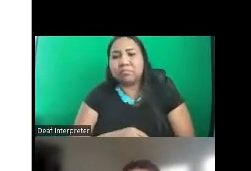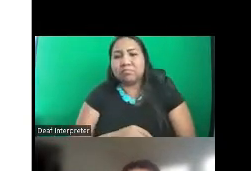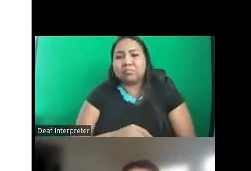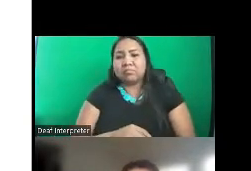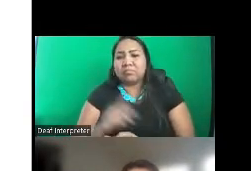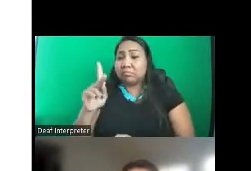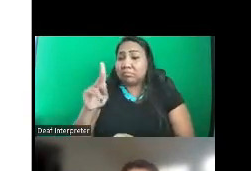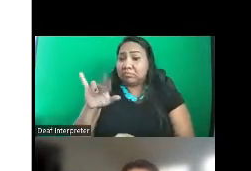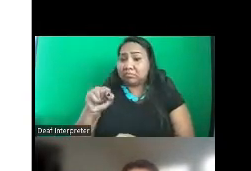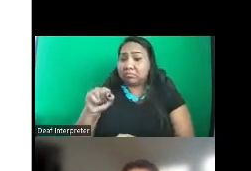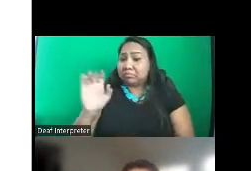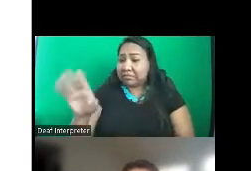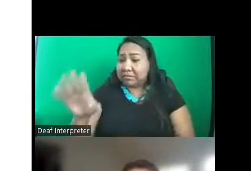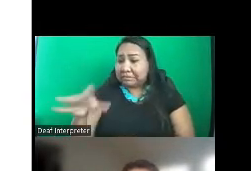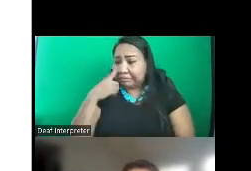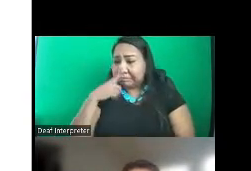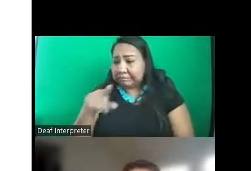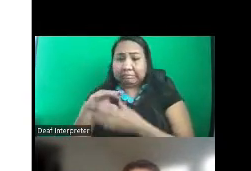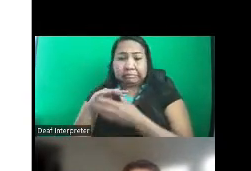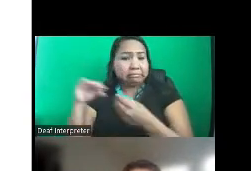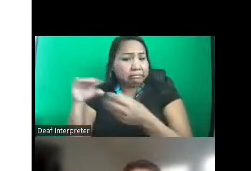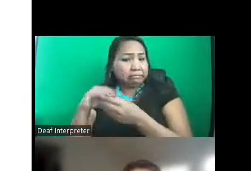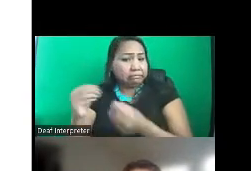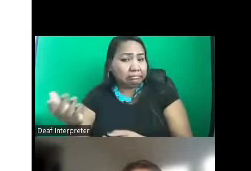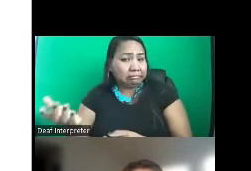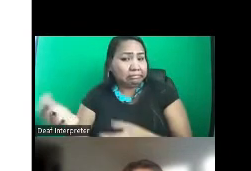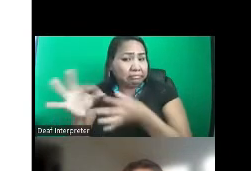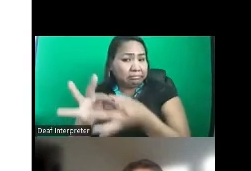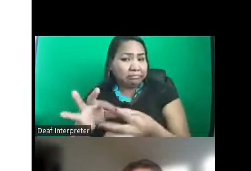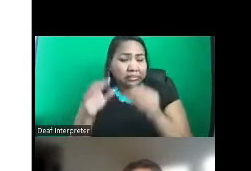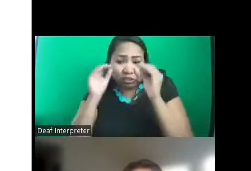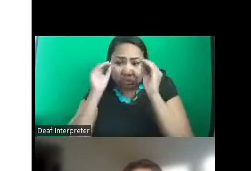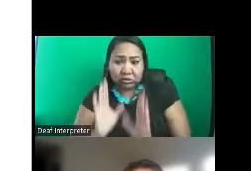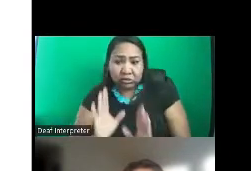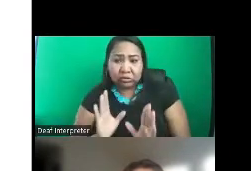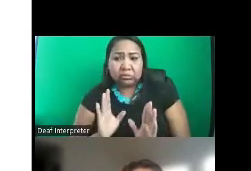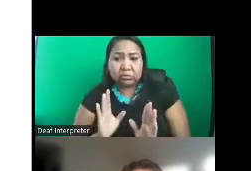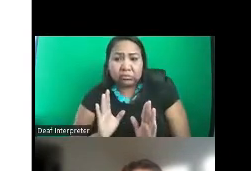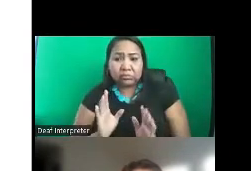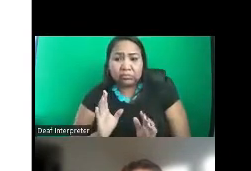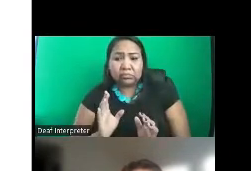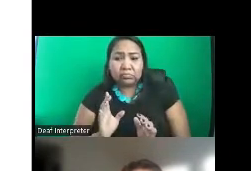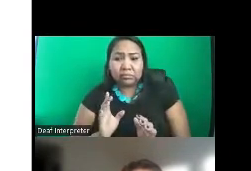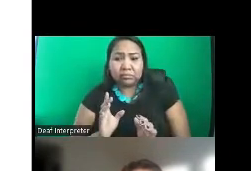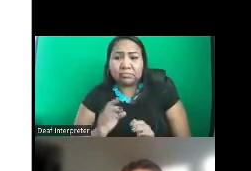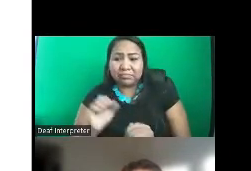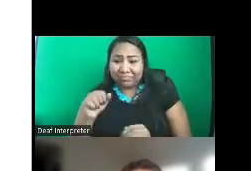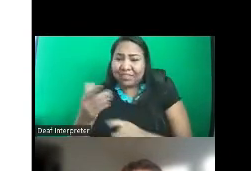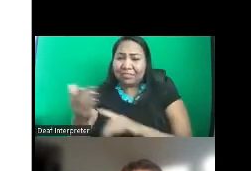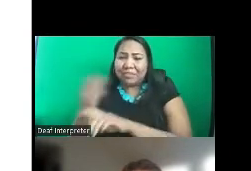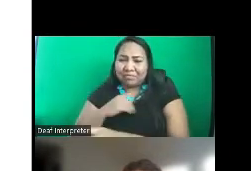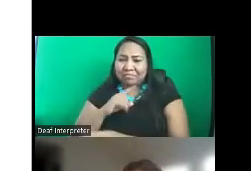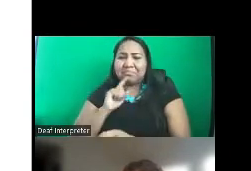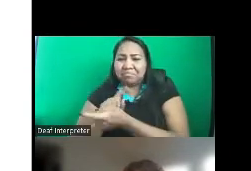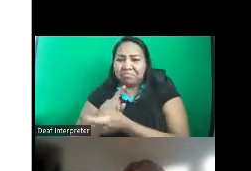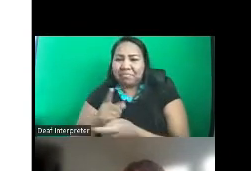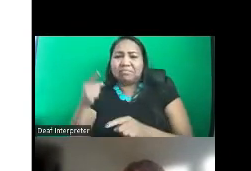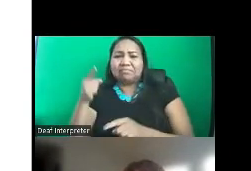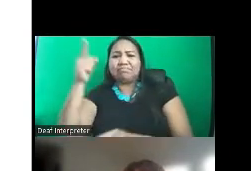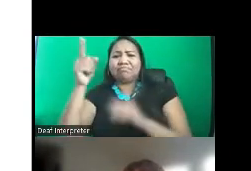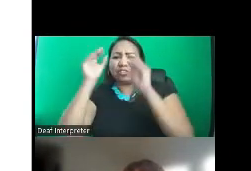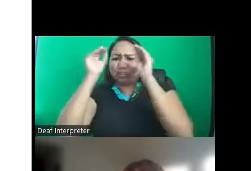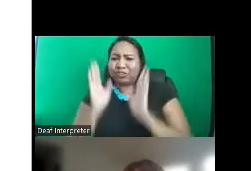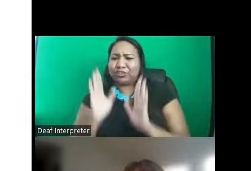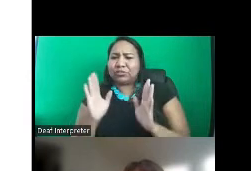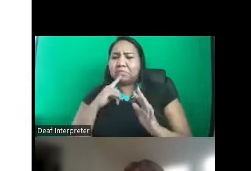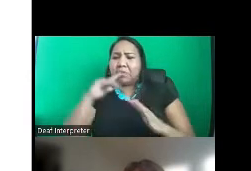talked about them having a balance between pushing you, but also supporting you.